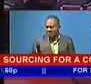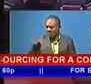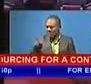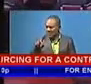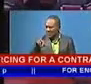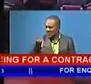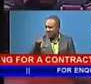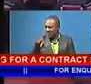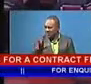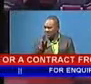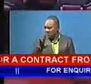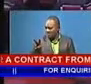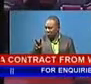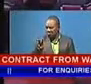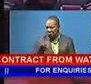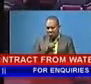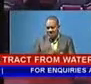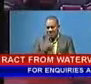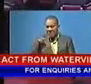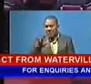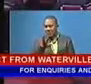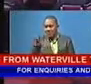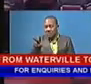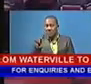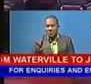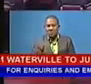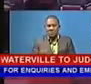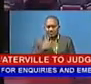NDC 32, XB 32 down to.